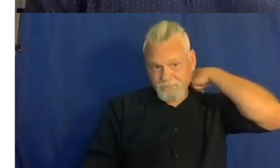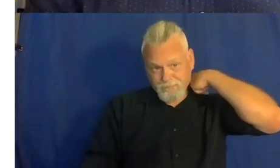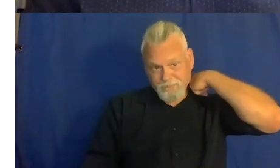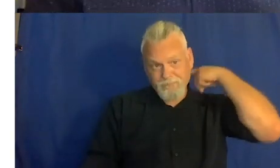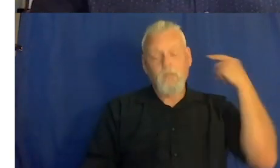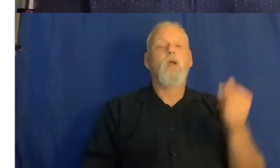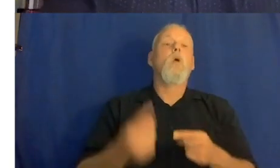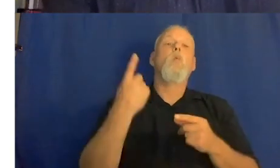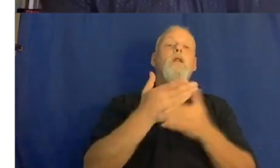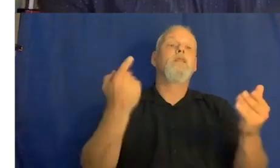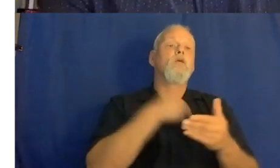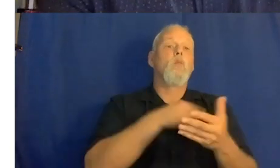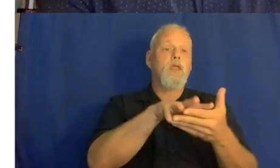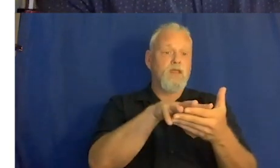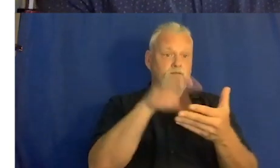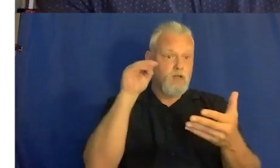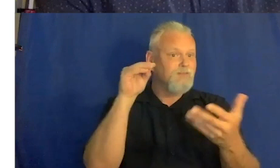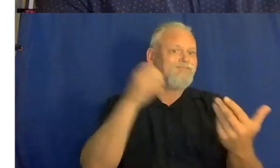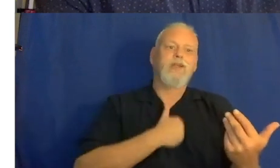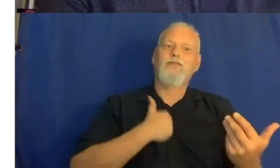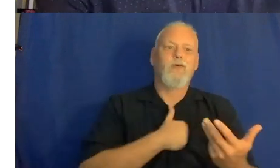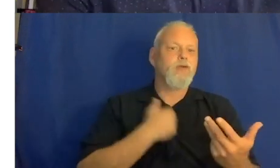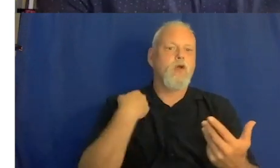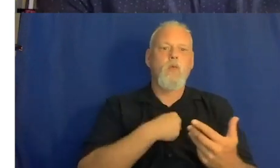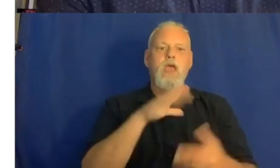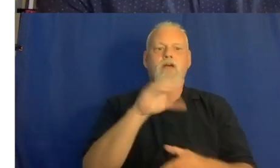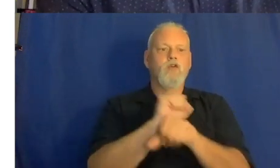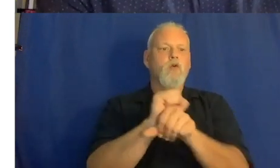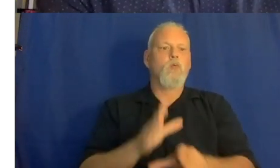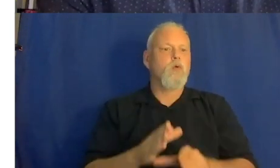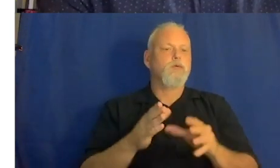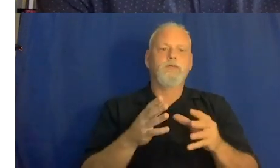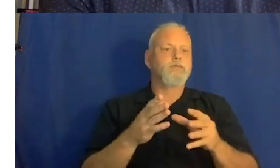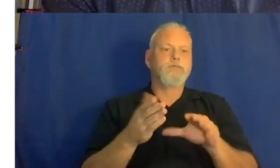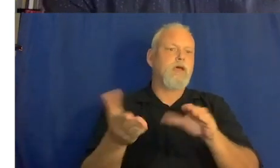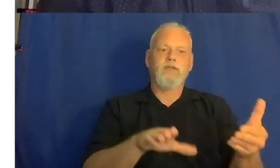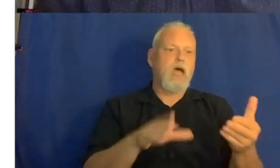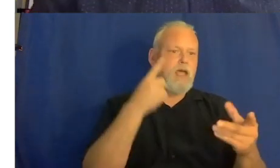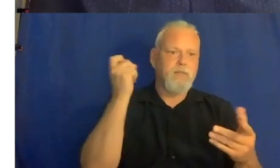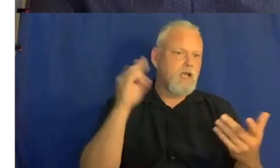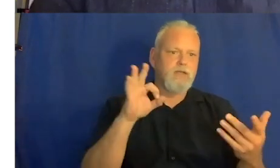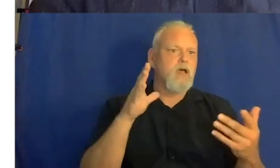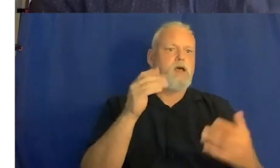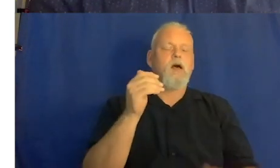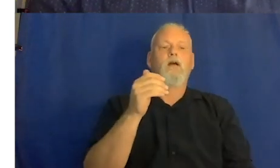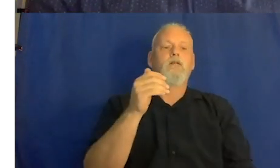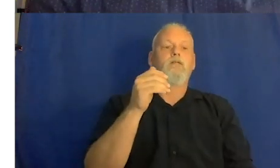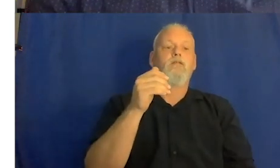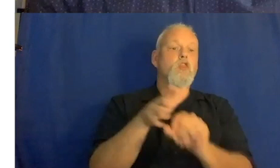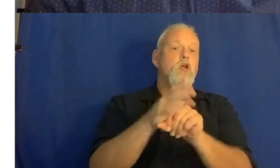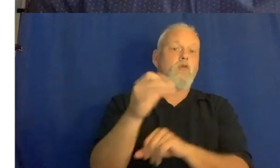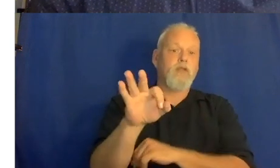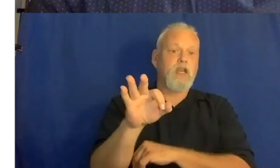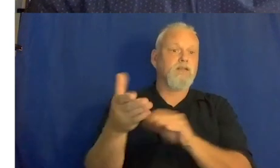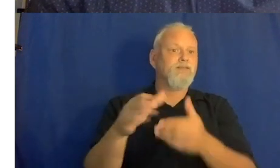So one of the things that we've learned is, unfortunately, we have colleagues who are gone too soon because of the COVID-19 pandemic. Many of you have known